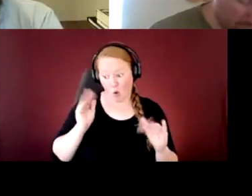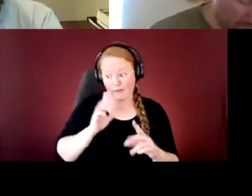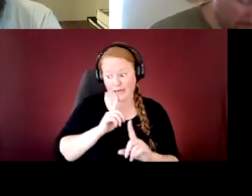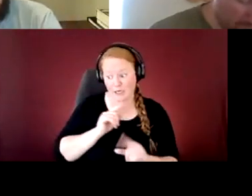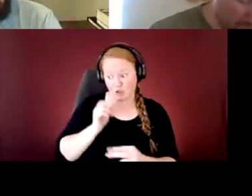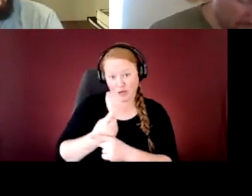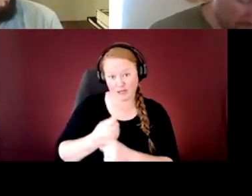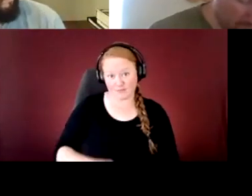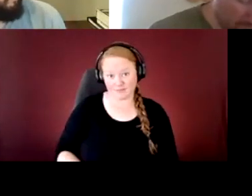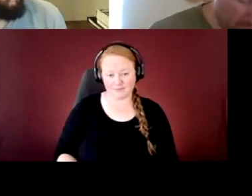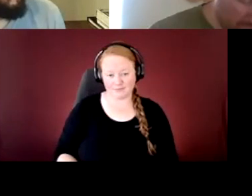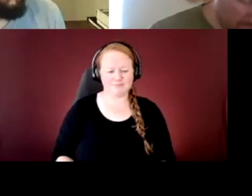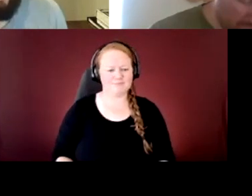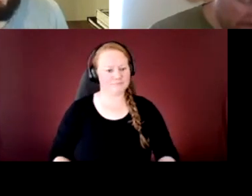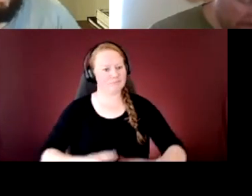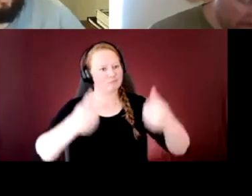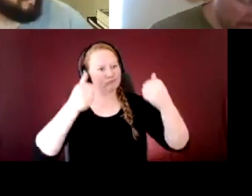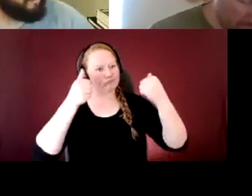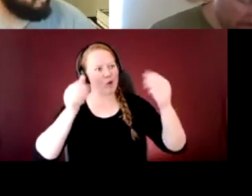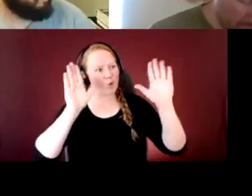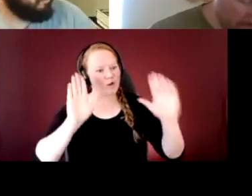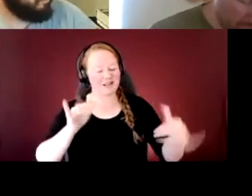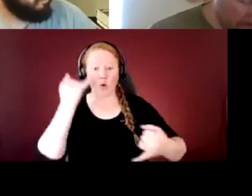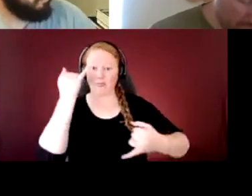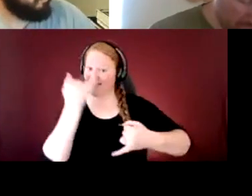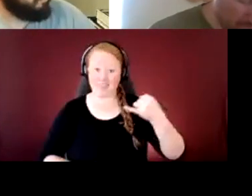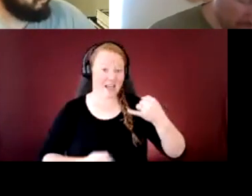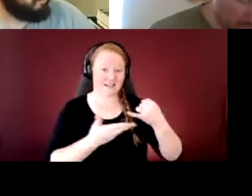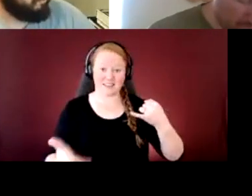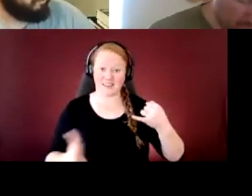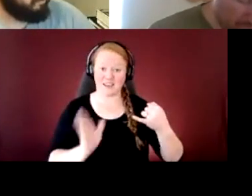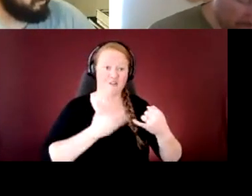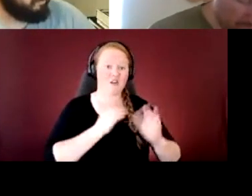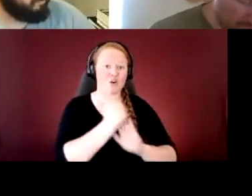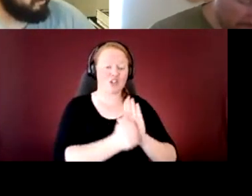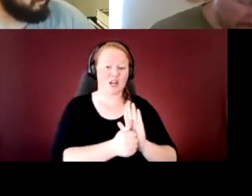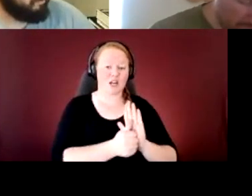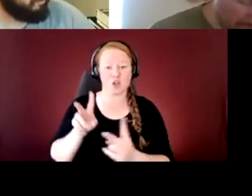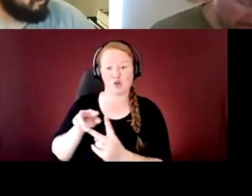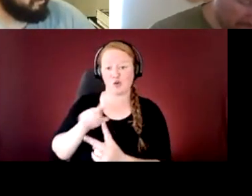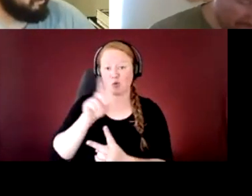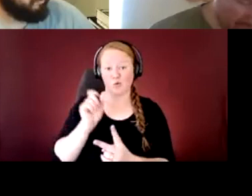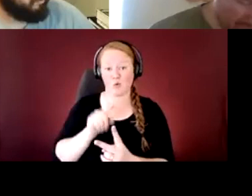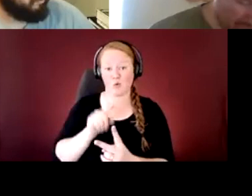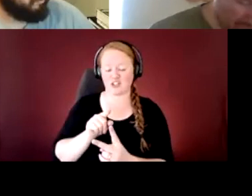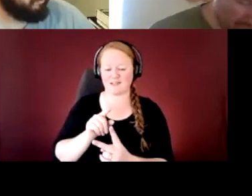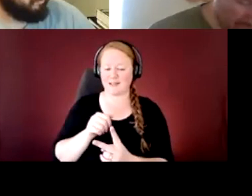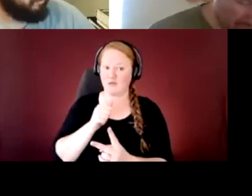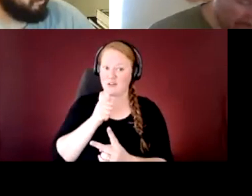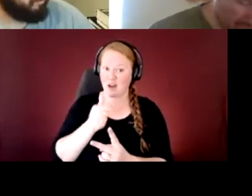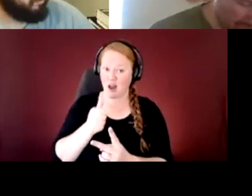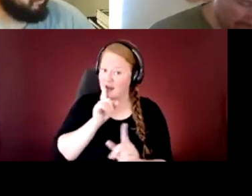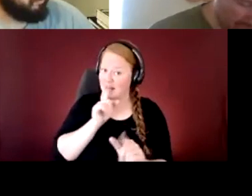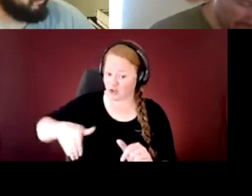Great. So that was our last item on the agenda, and the two questions that we had gotten in the question and answer that had not been answered. Are